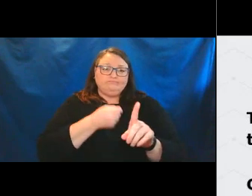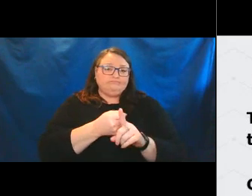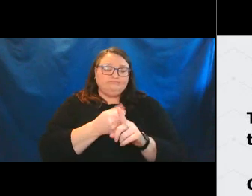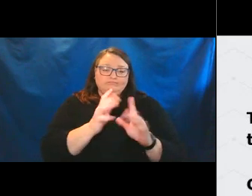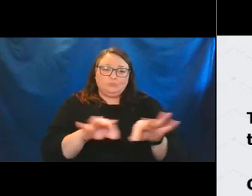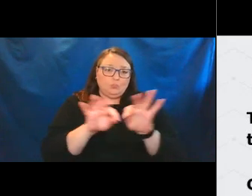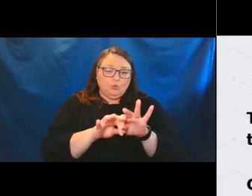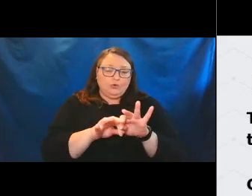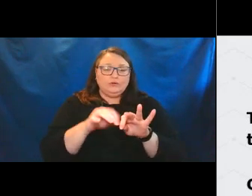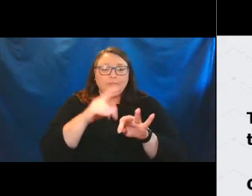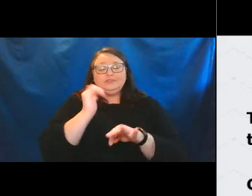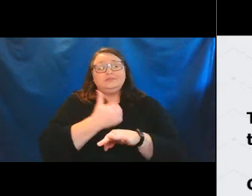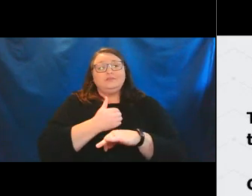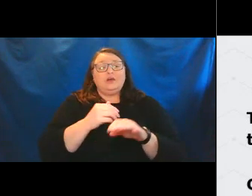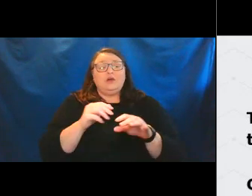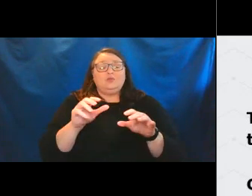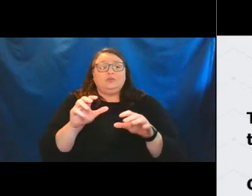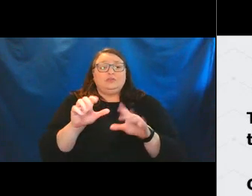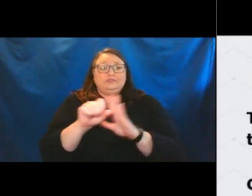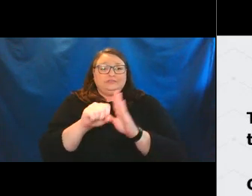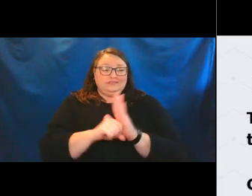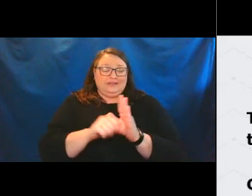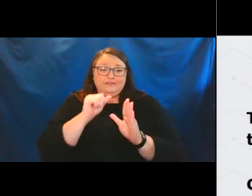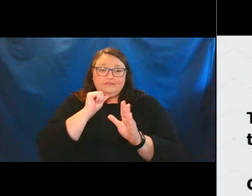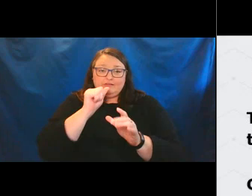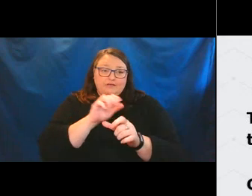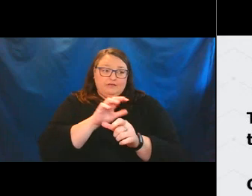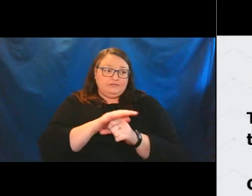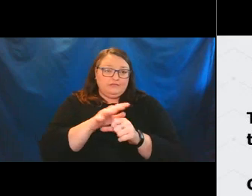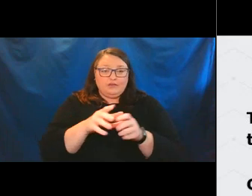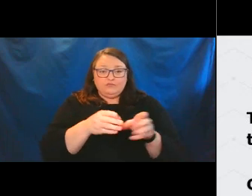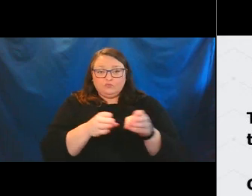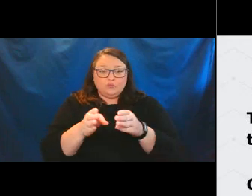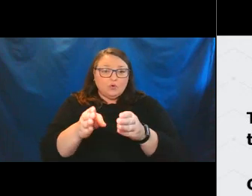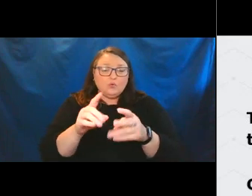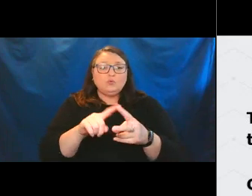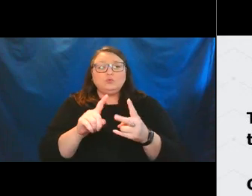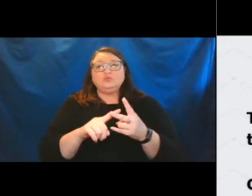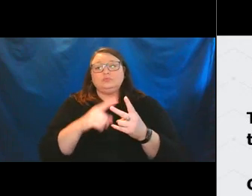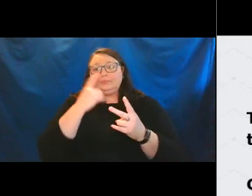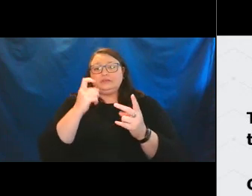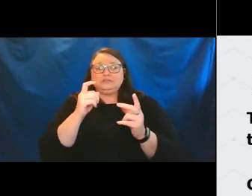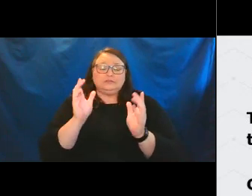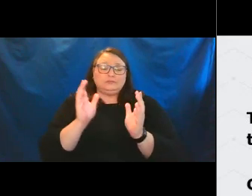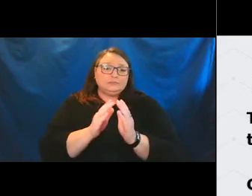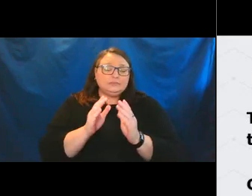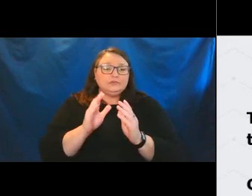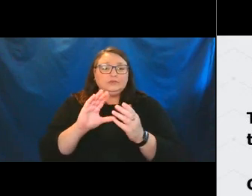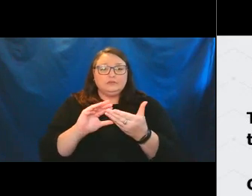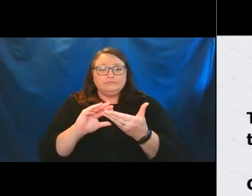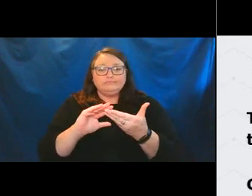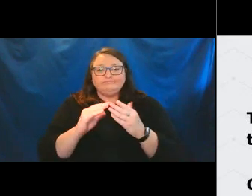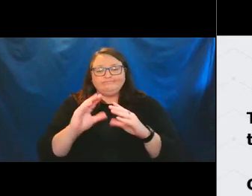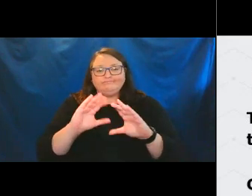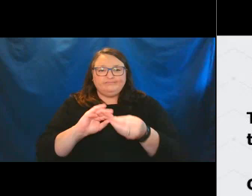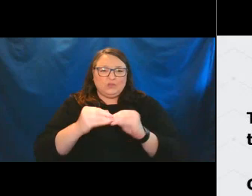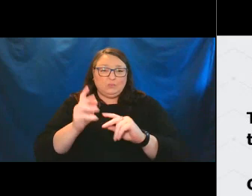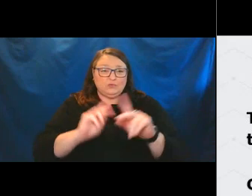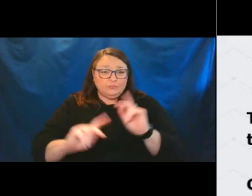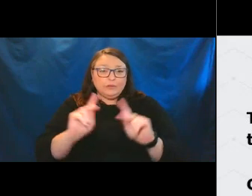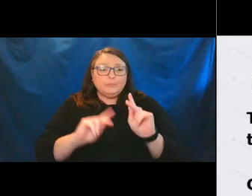due to lack of roads and also population size, requires a real need to engage and meaningfully work with